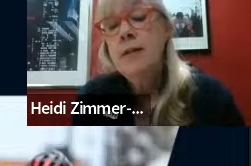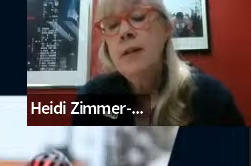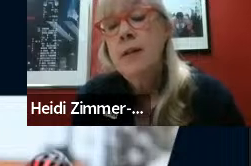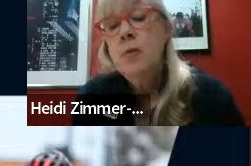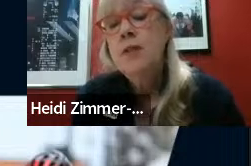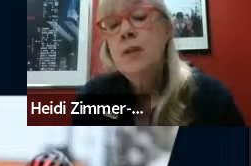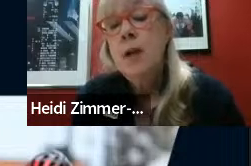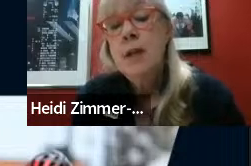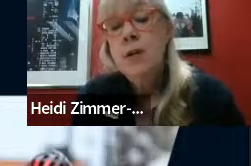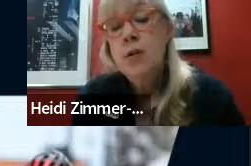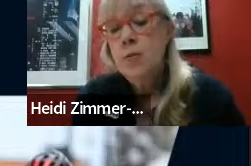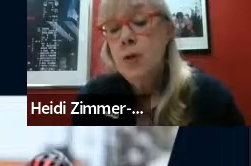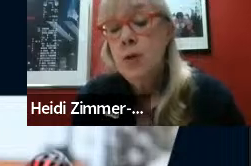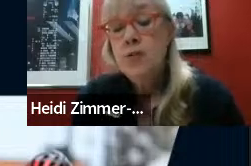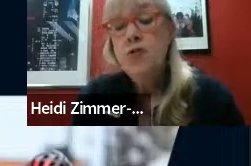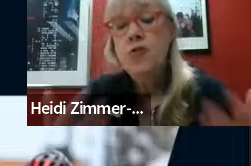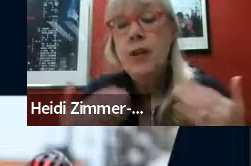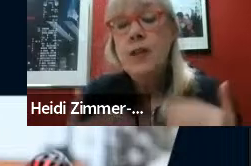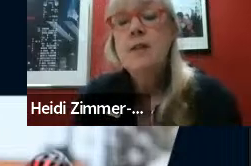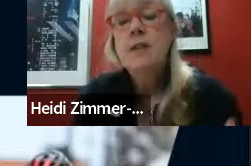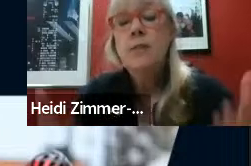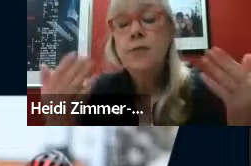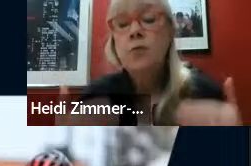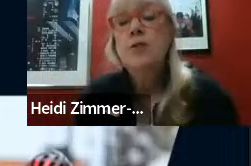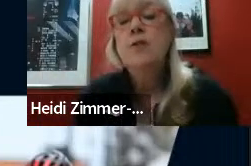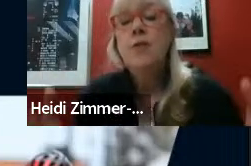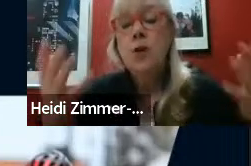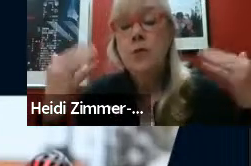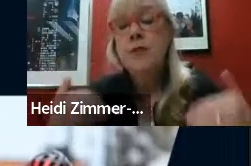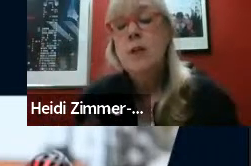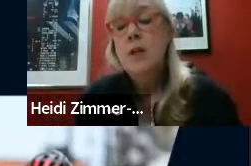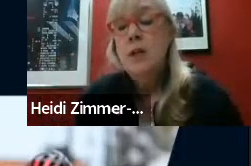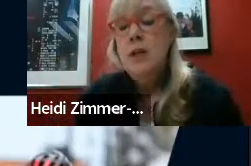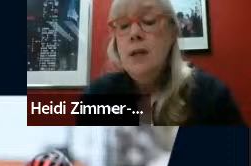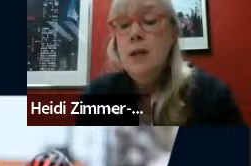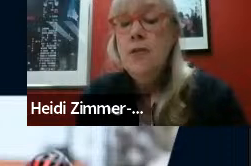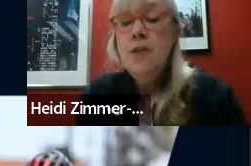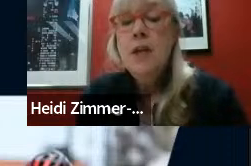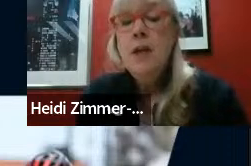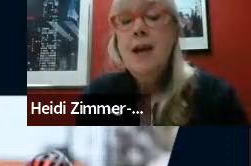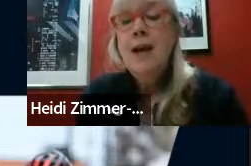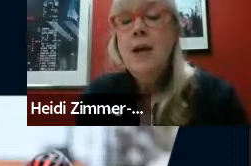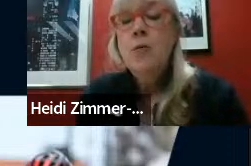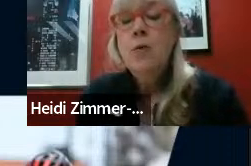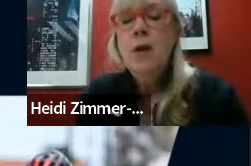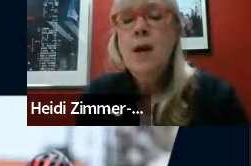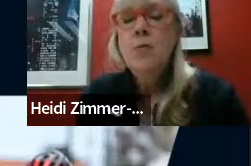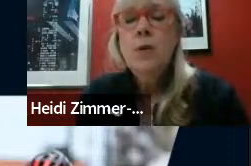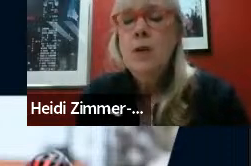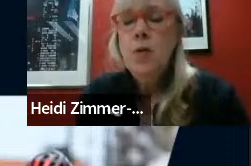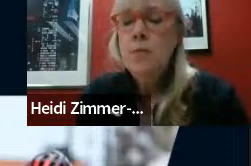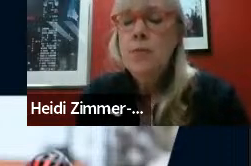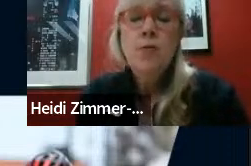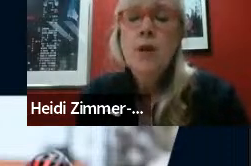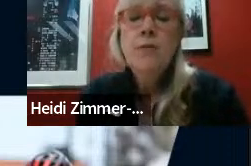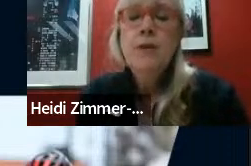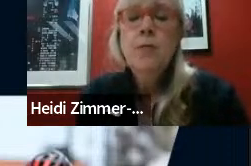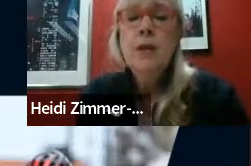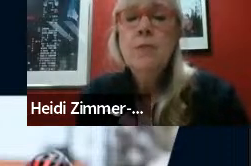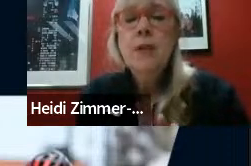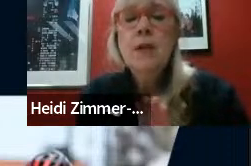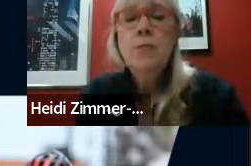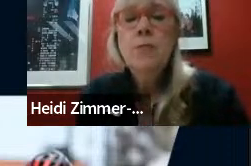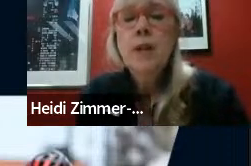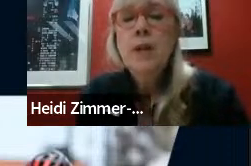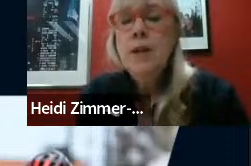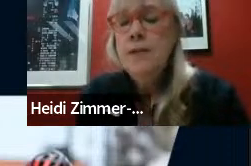of talent residing in our community, and to try and get some folks involved in thinking how incredibly creatively